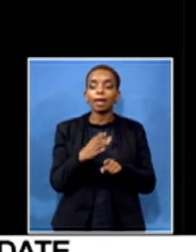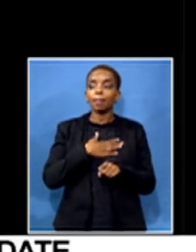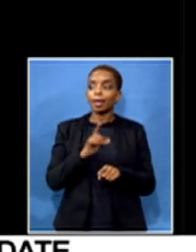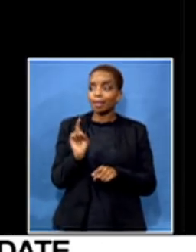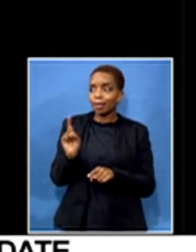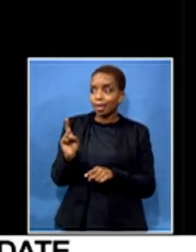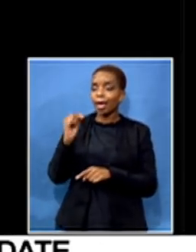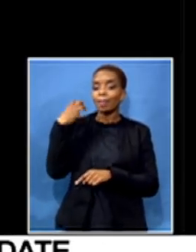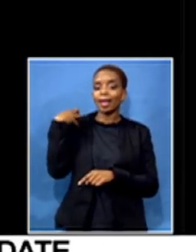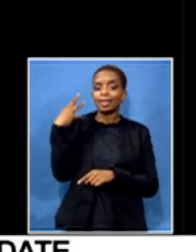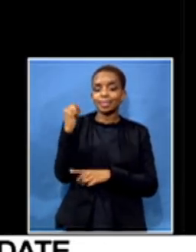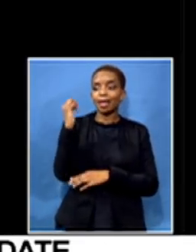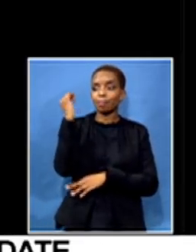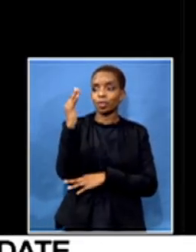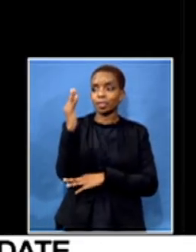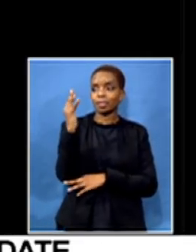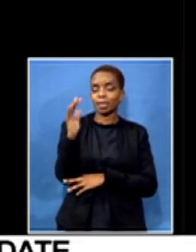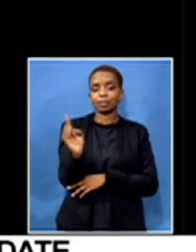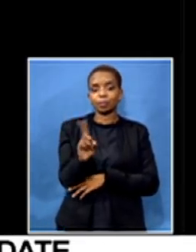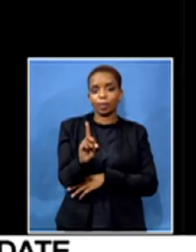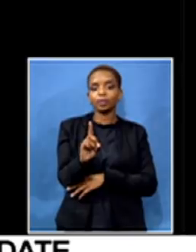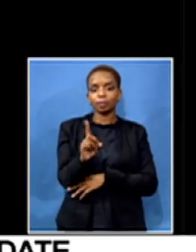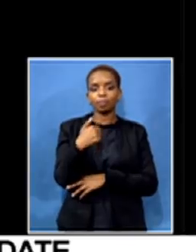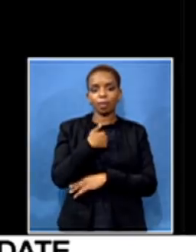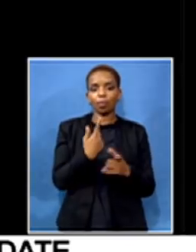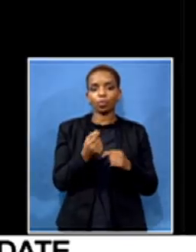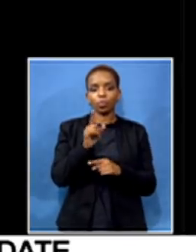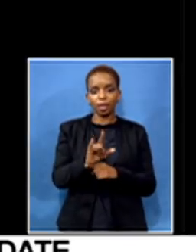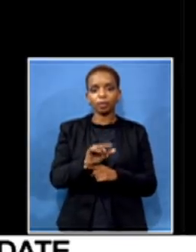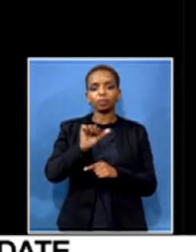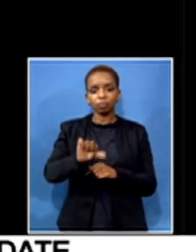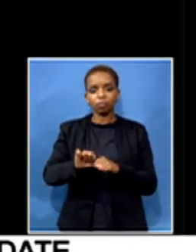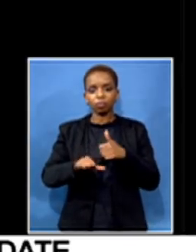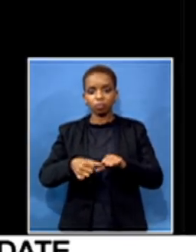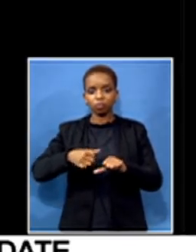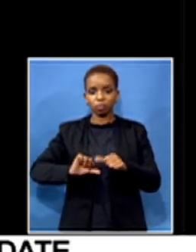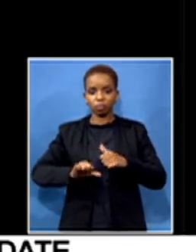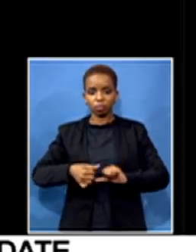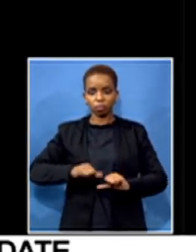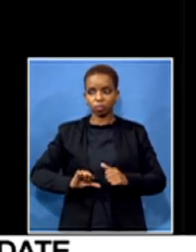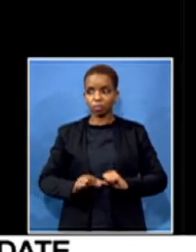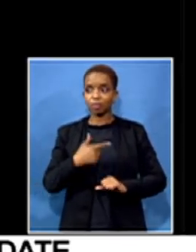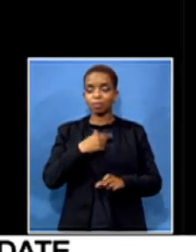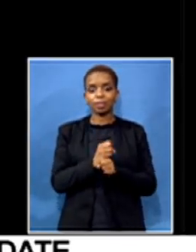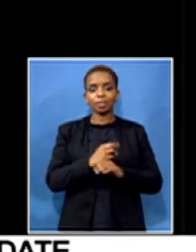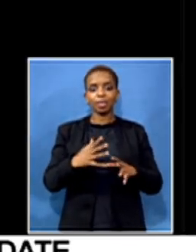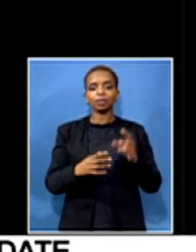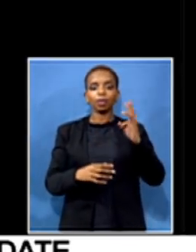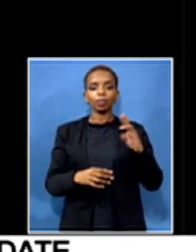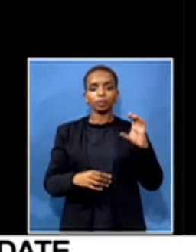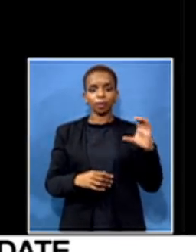ministers. So I will do them in alphabetical order, starting with Eastern Cape, the relevant